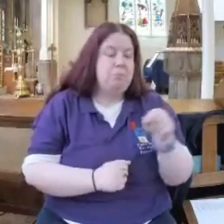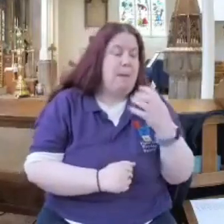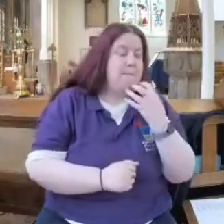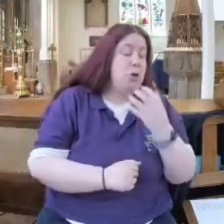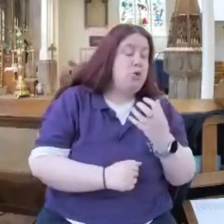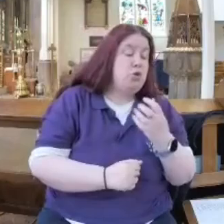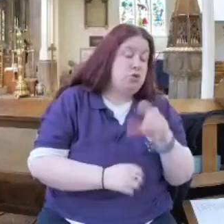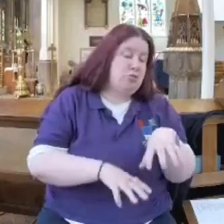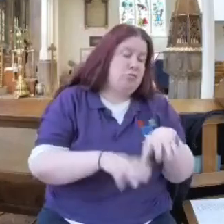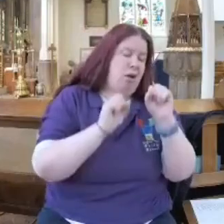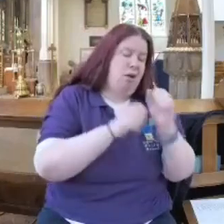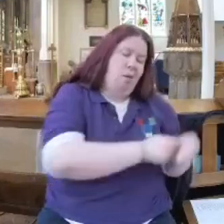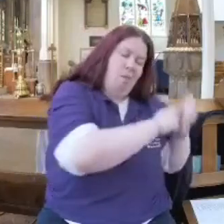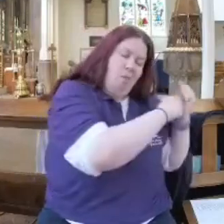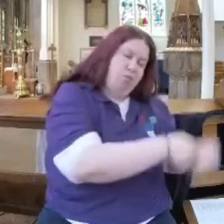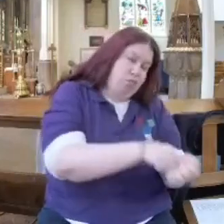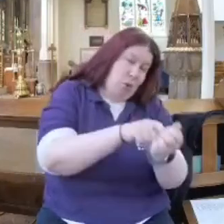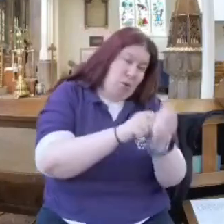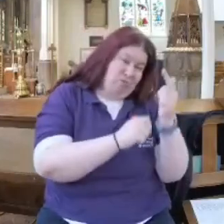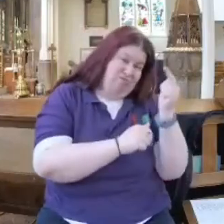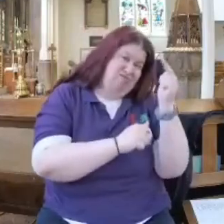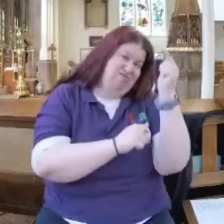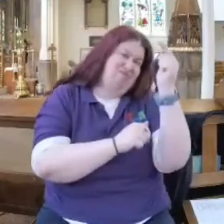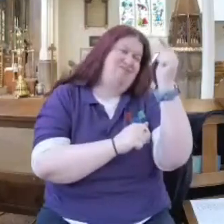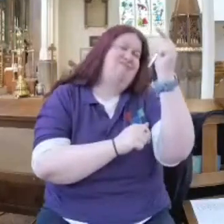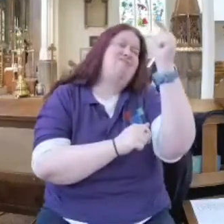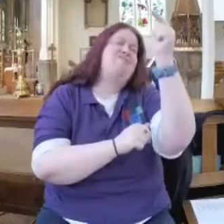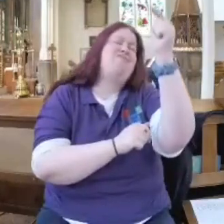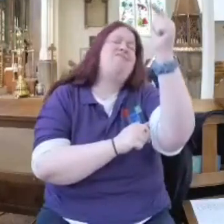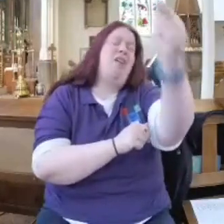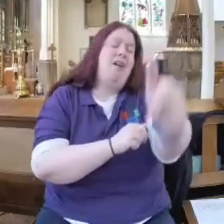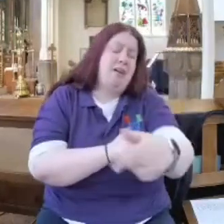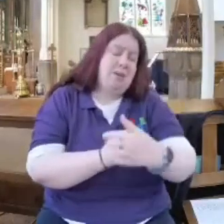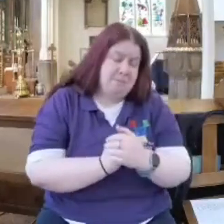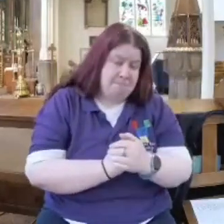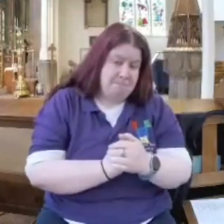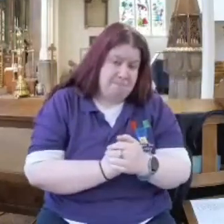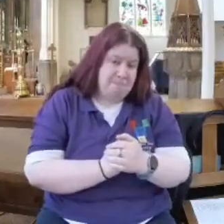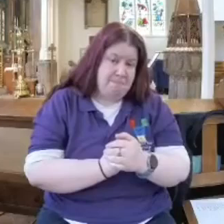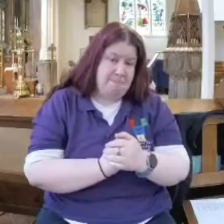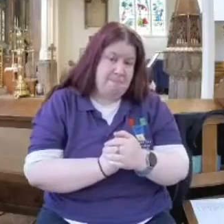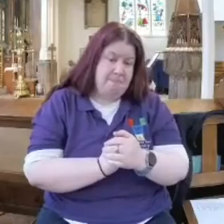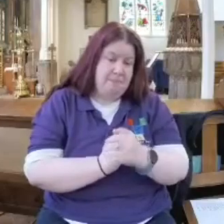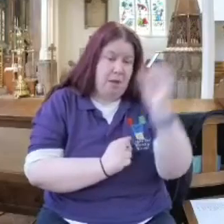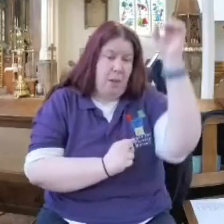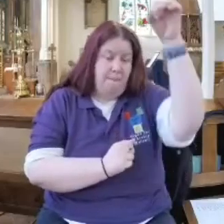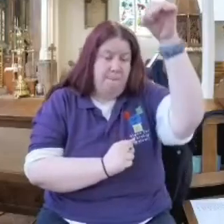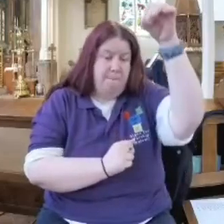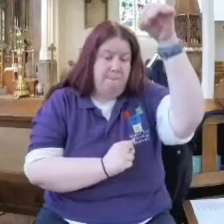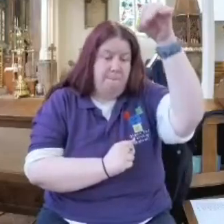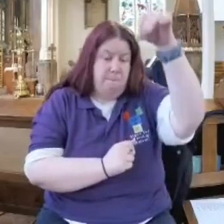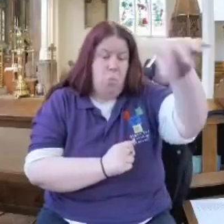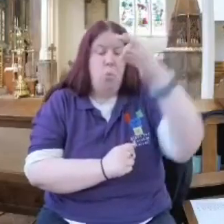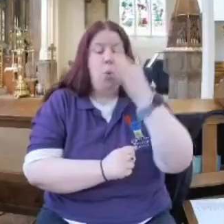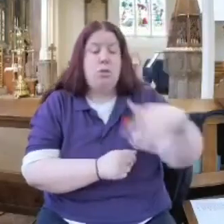Moses tees off a belter, and the ball sails down the fairway, but then drops straight into the middle of